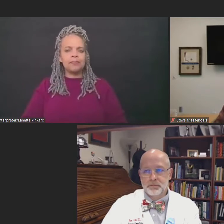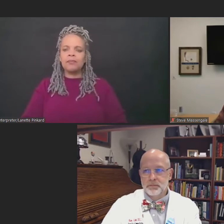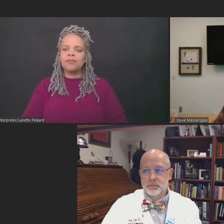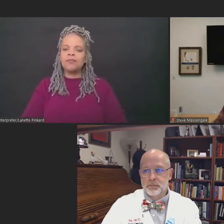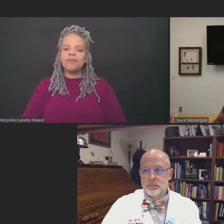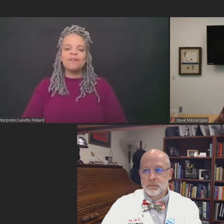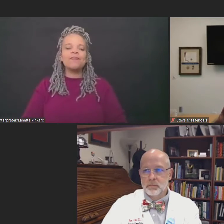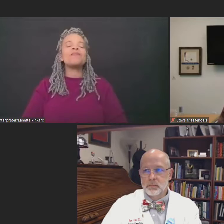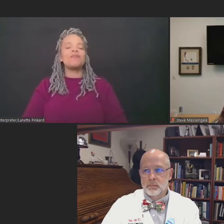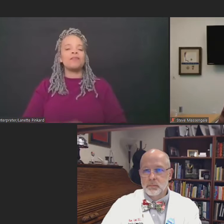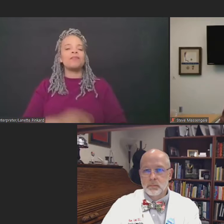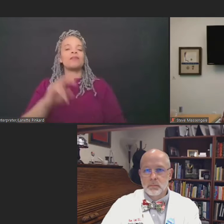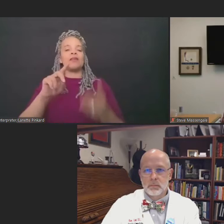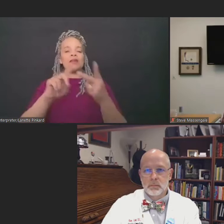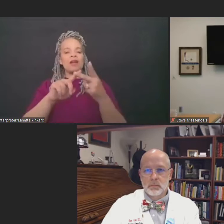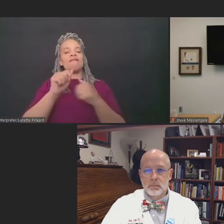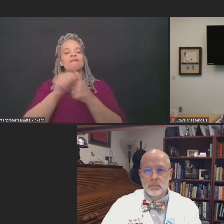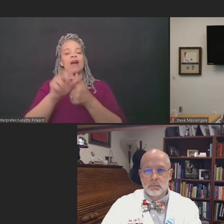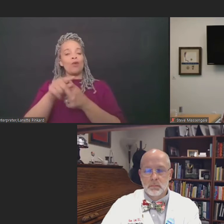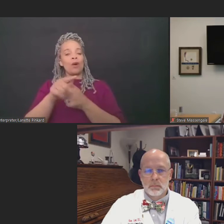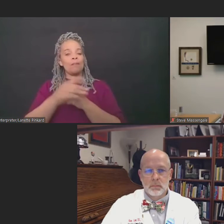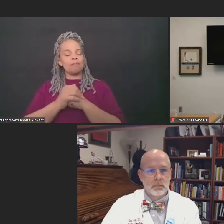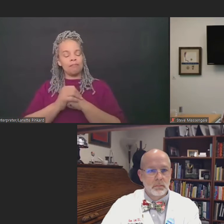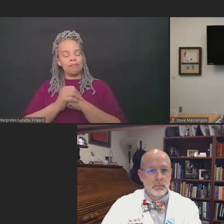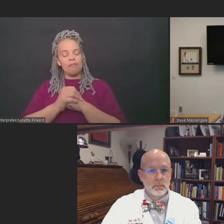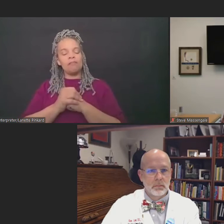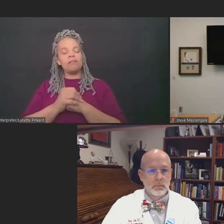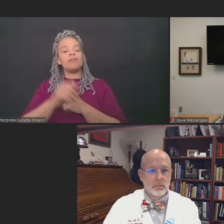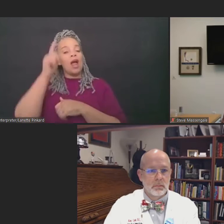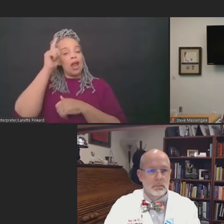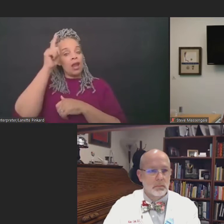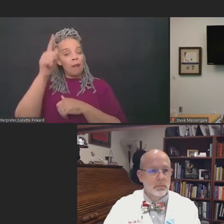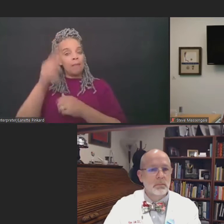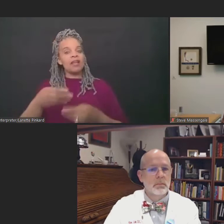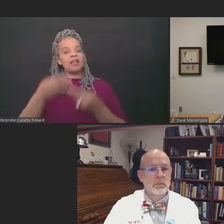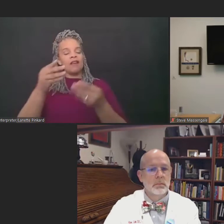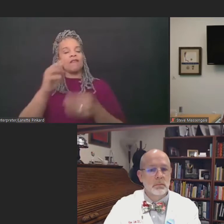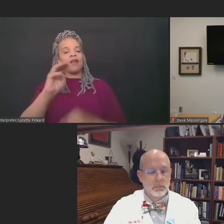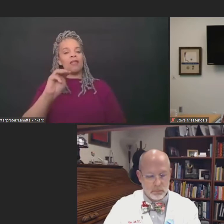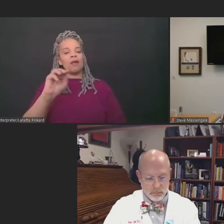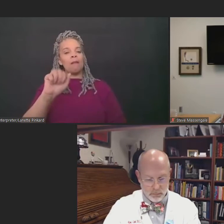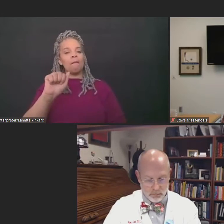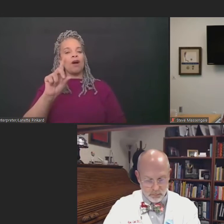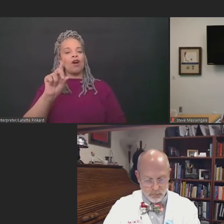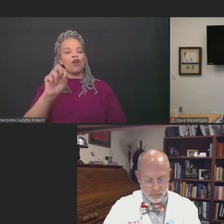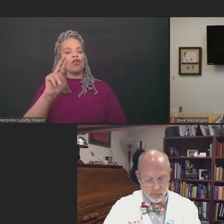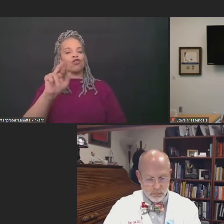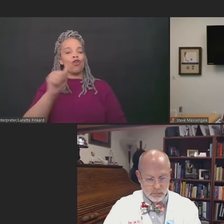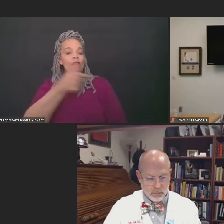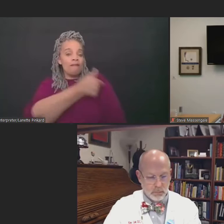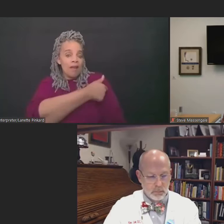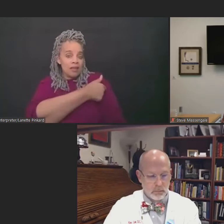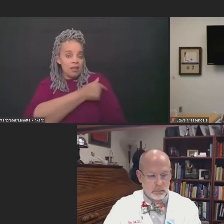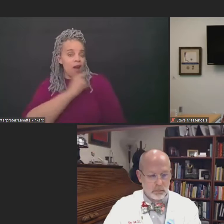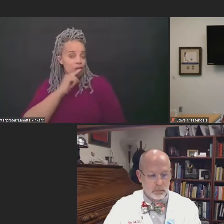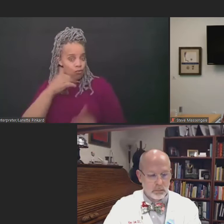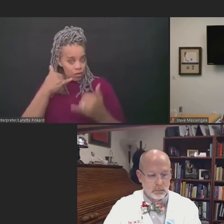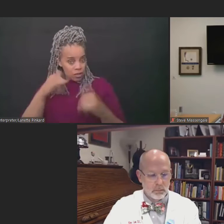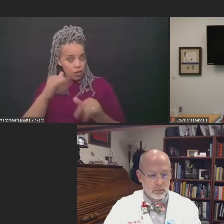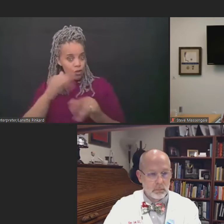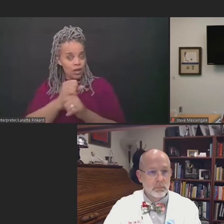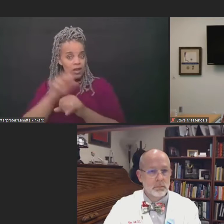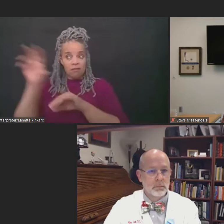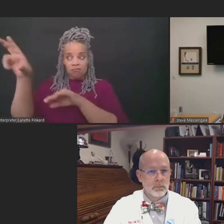Okay, and then just to follow up, Lubbock is giving out the Moderna vaccine, but are you guys still getting shipments